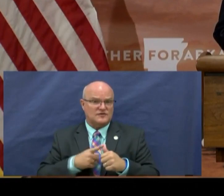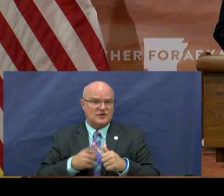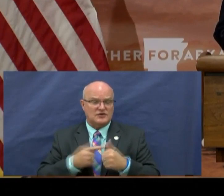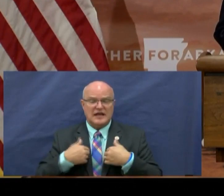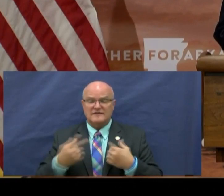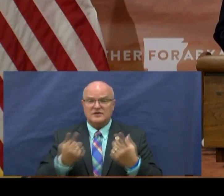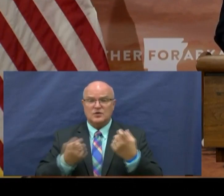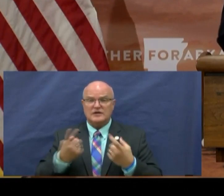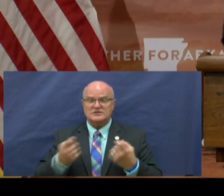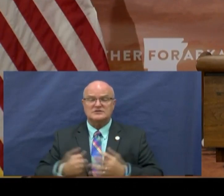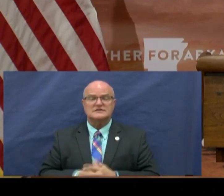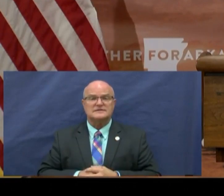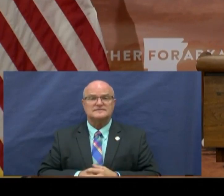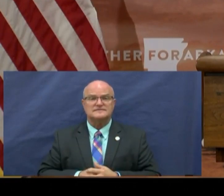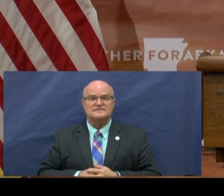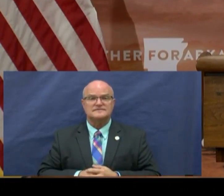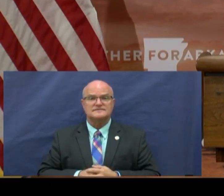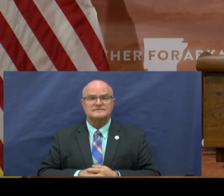any questions.